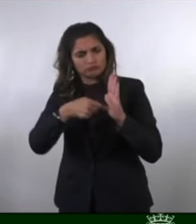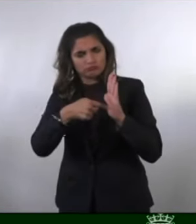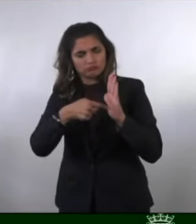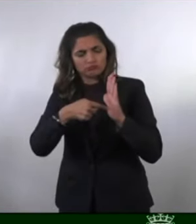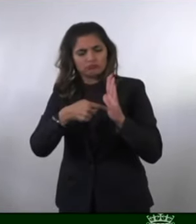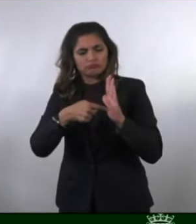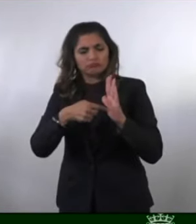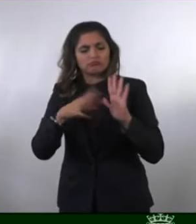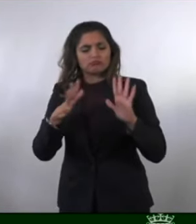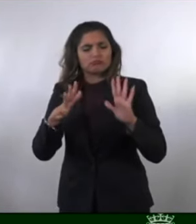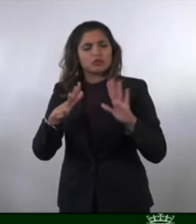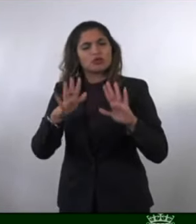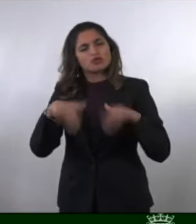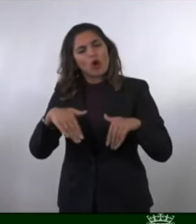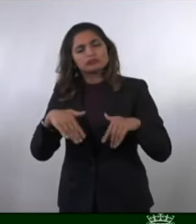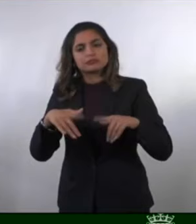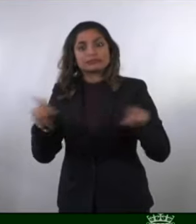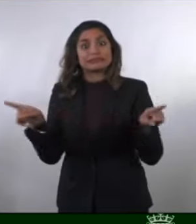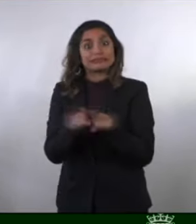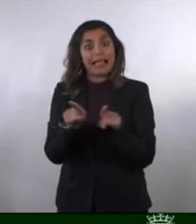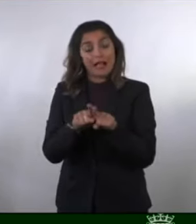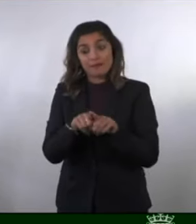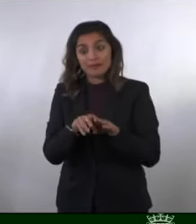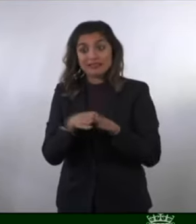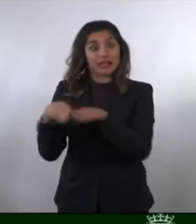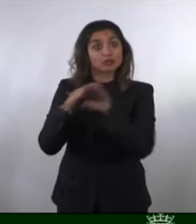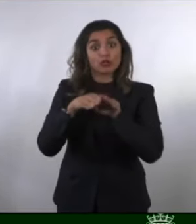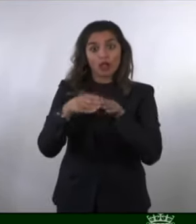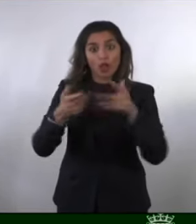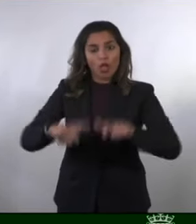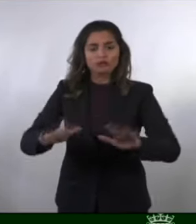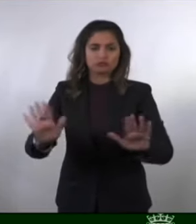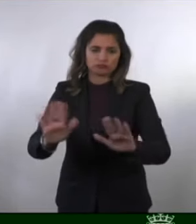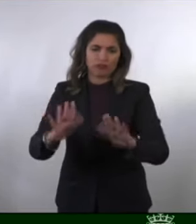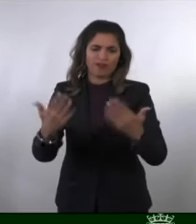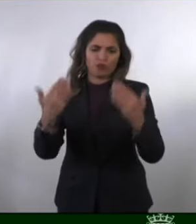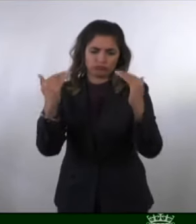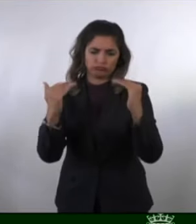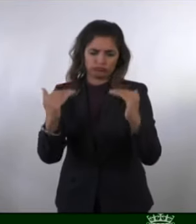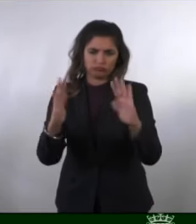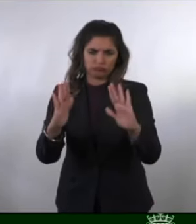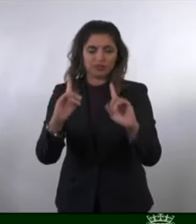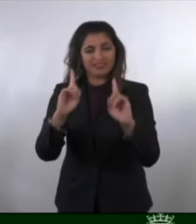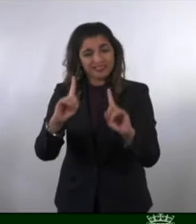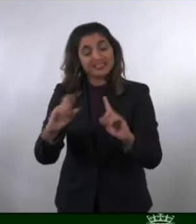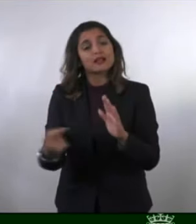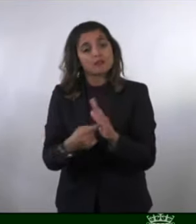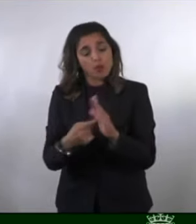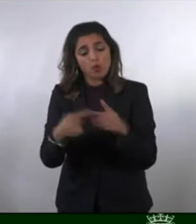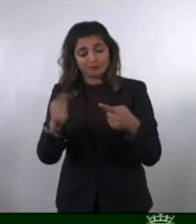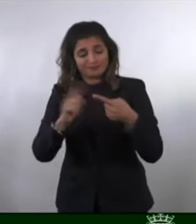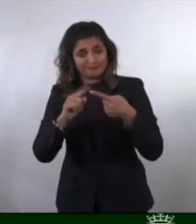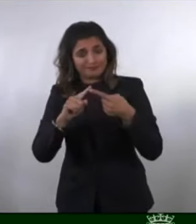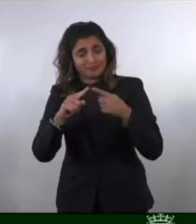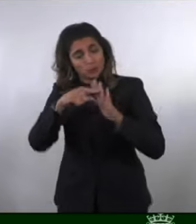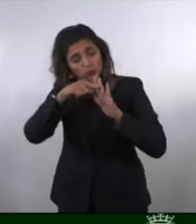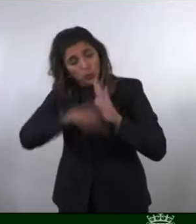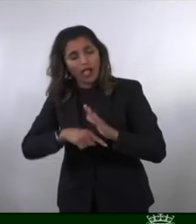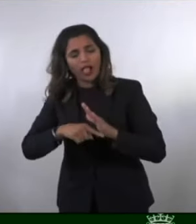than the national lockdown, it is necessary to be able to get the R down under the tiered